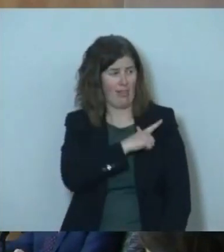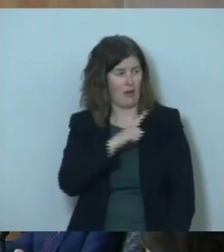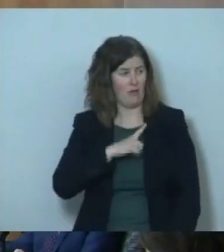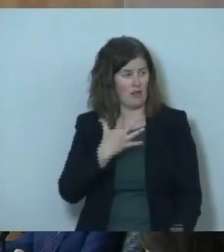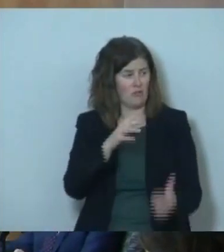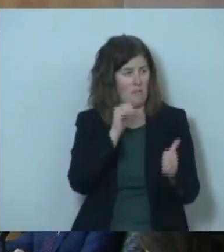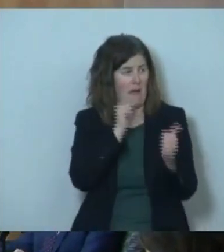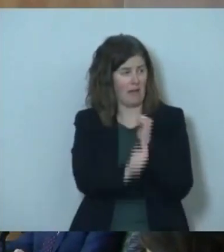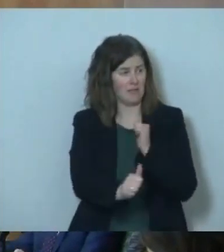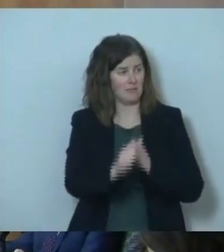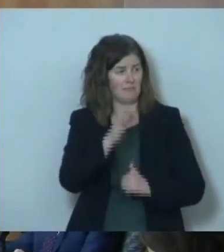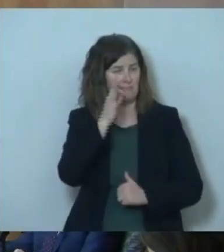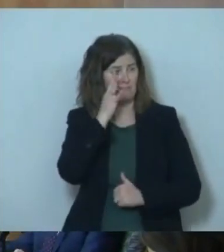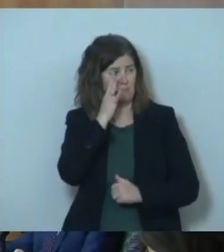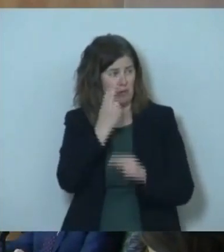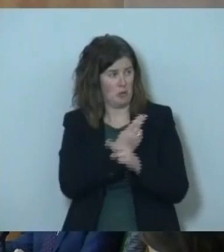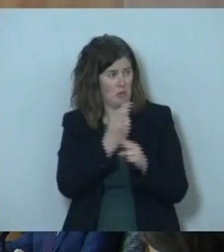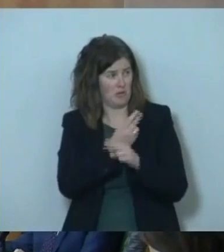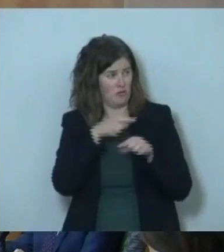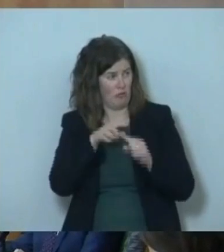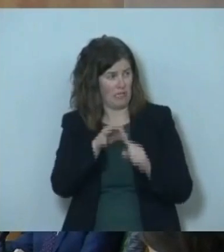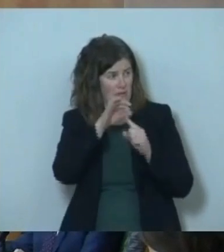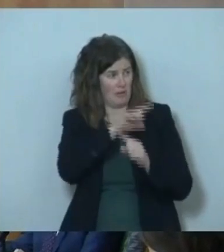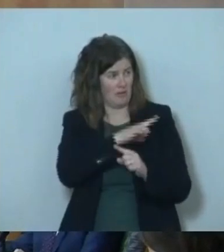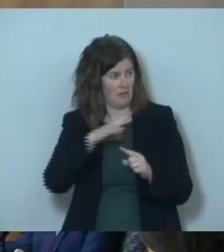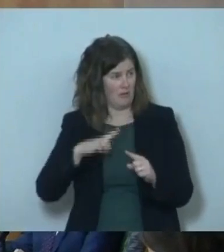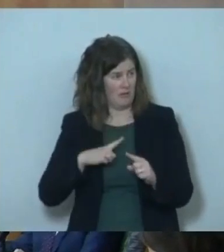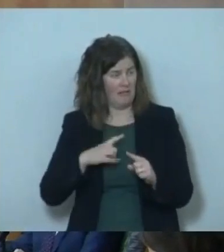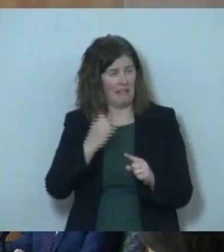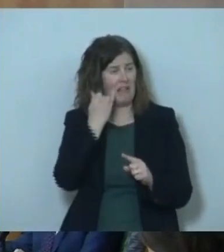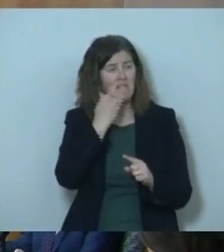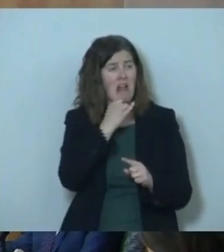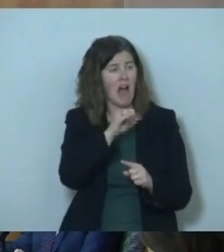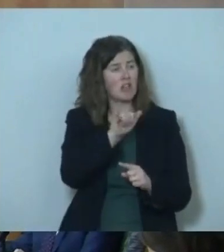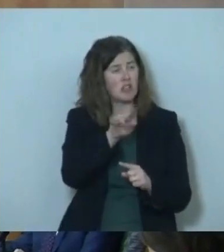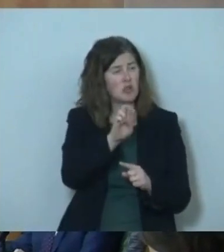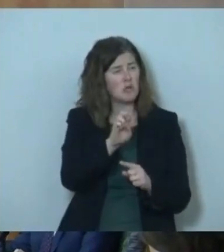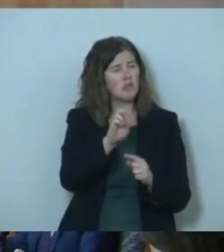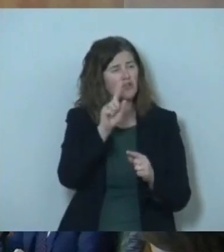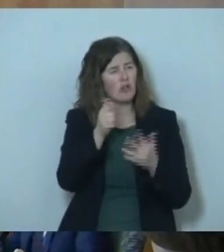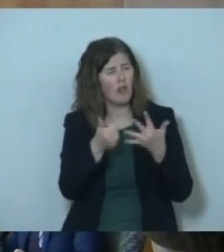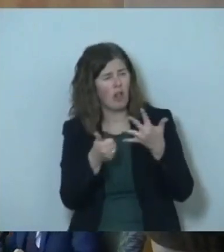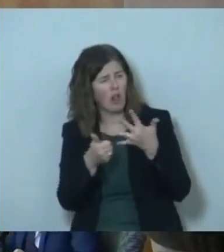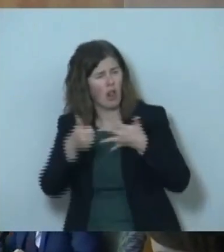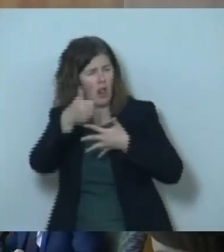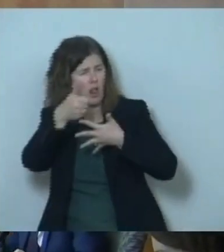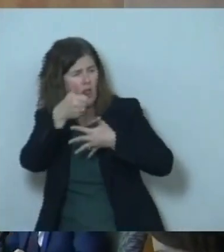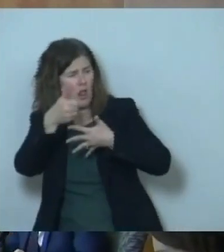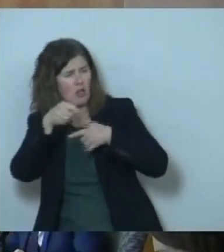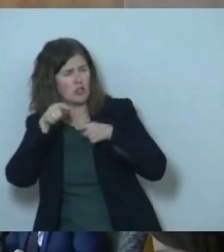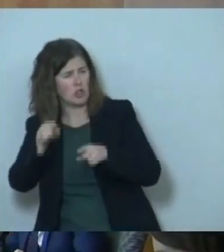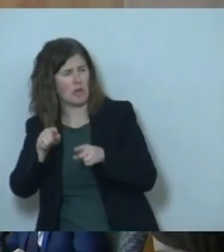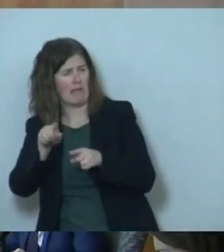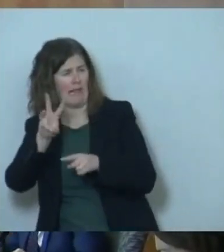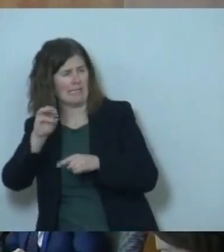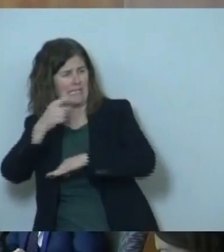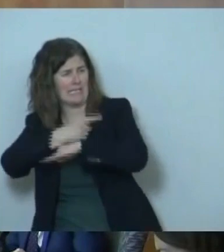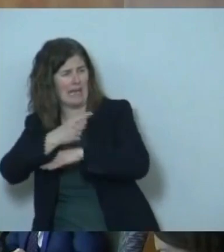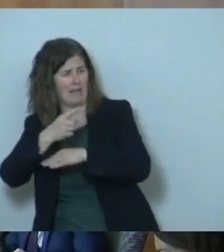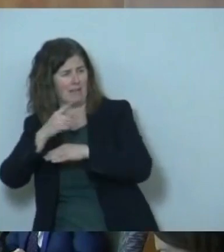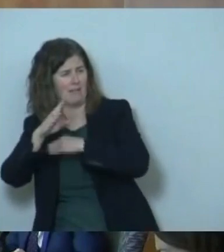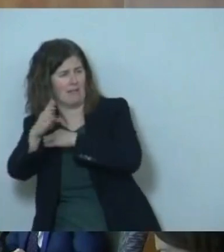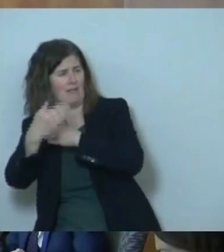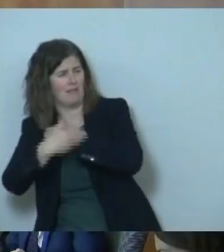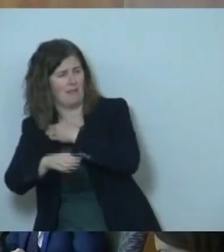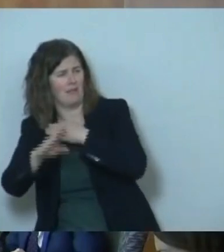special session? And if not in June, how much of a priority should recreational cannabis be during the 60-day session? Thank